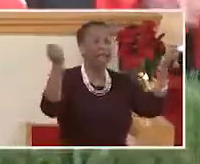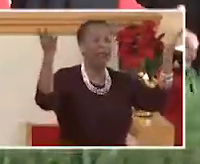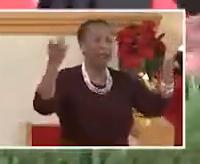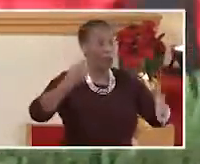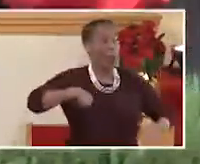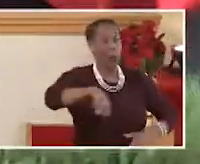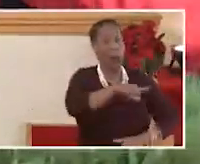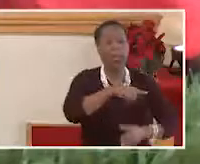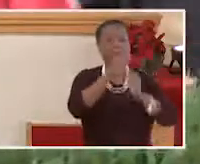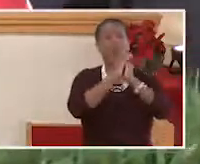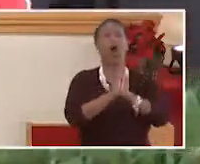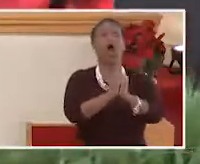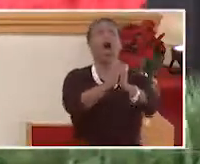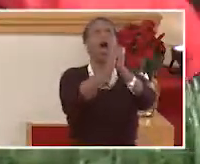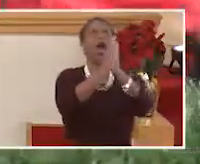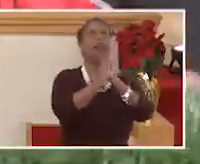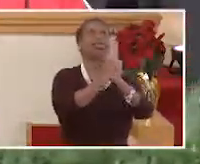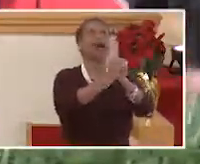Hallelujah, hallelujah. We worship you.